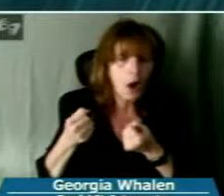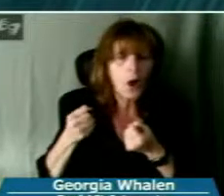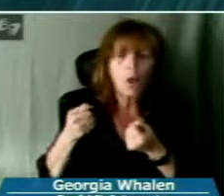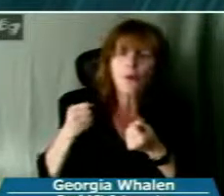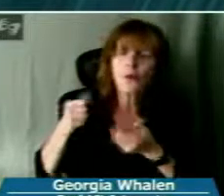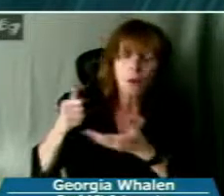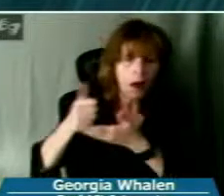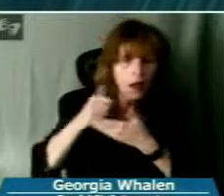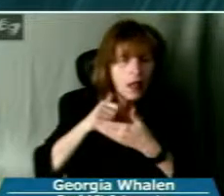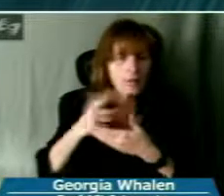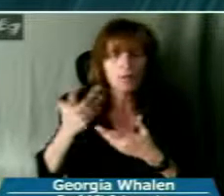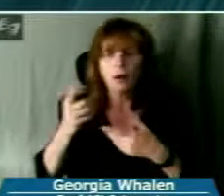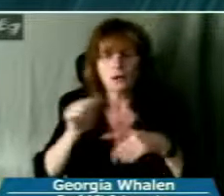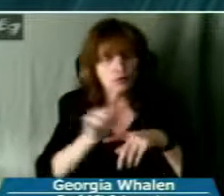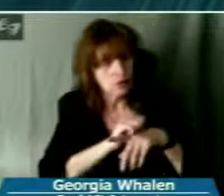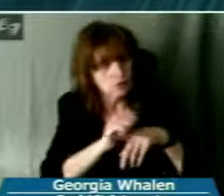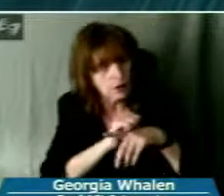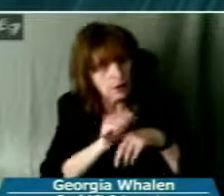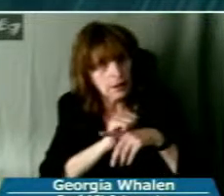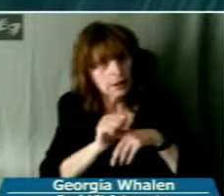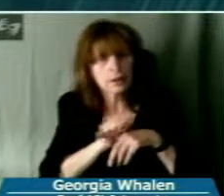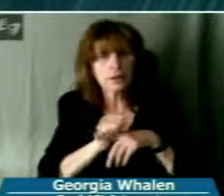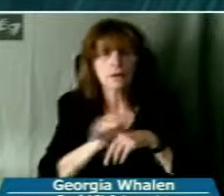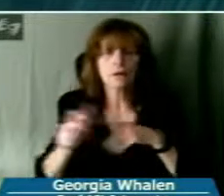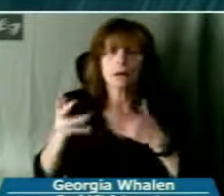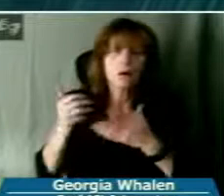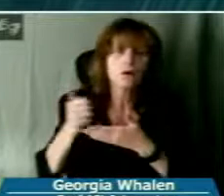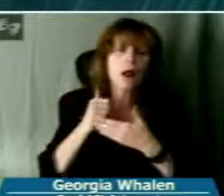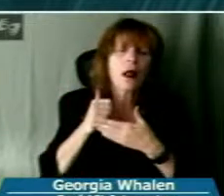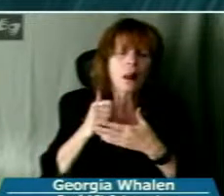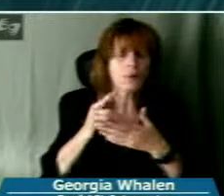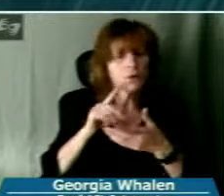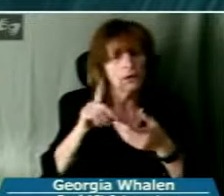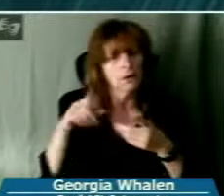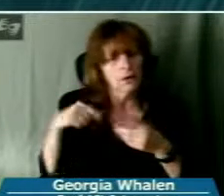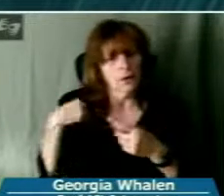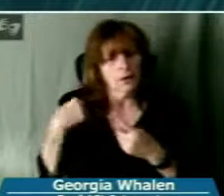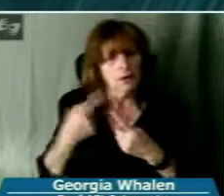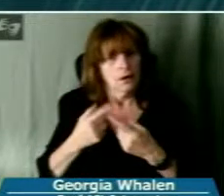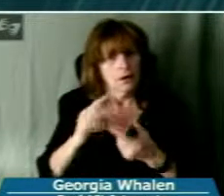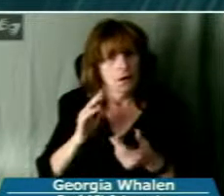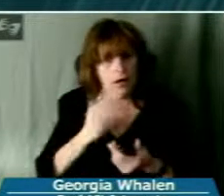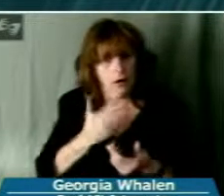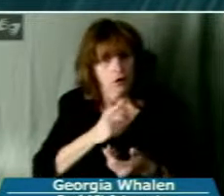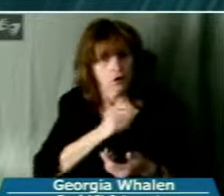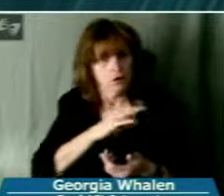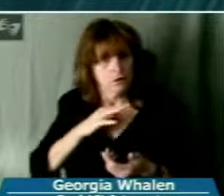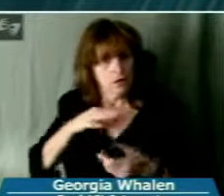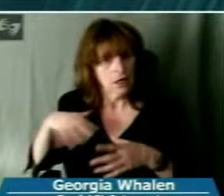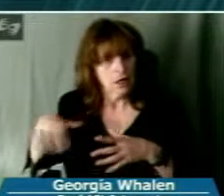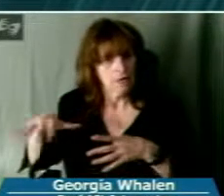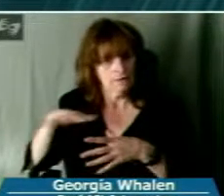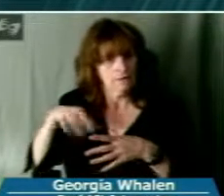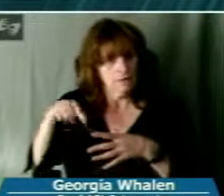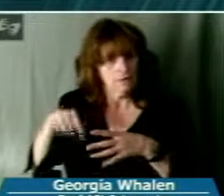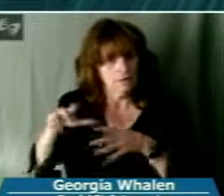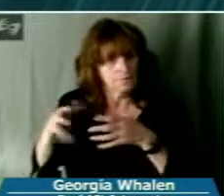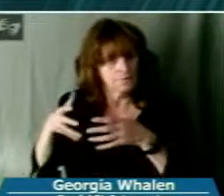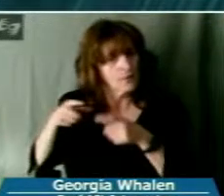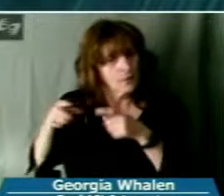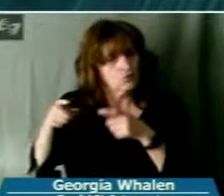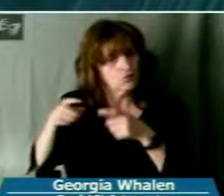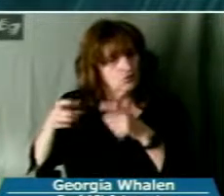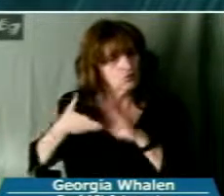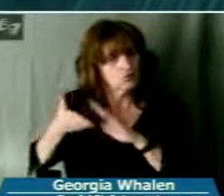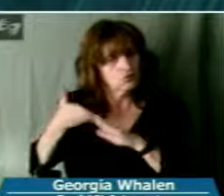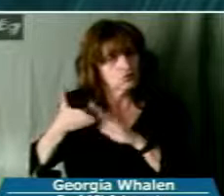training related to those things. And to date, we have managed to handle it with our own staff as we go forward, and we continue to look at it and project